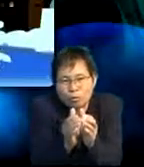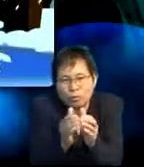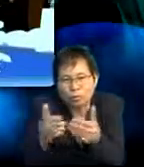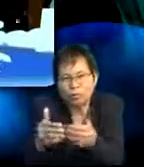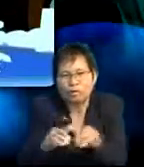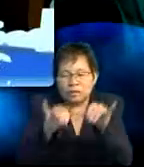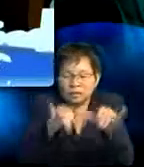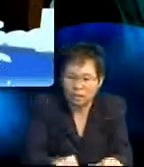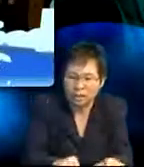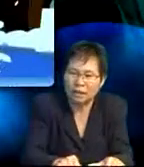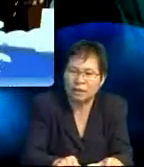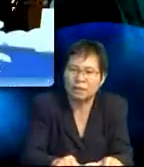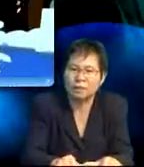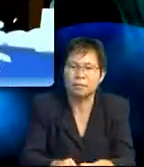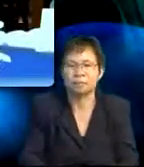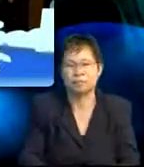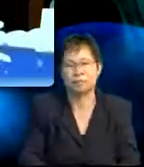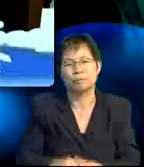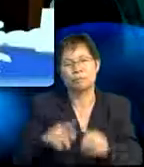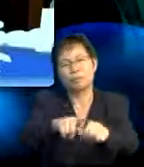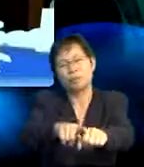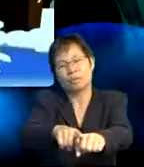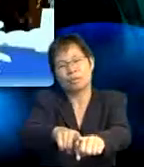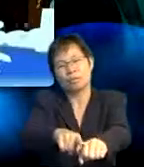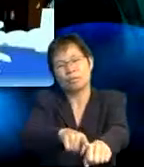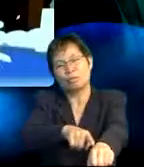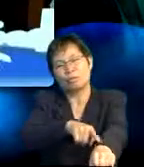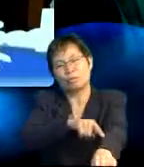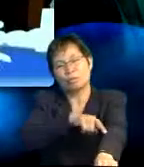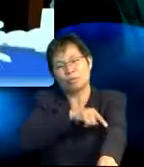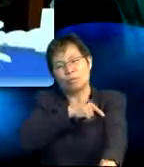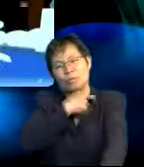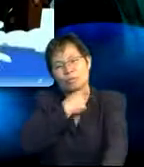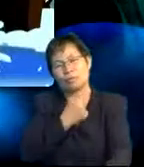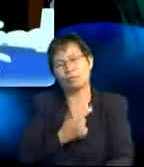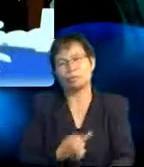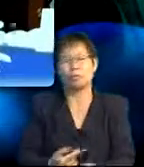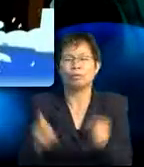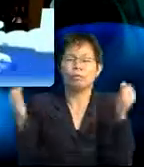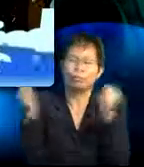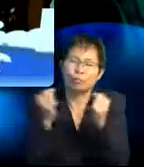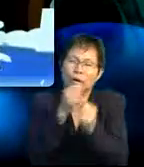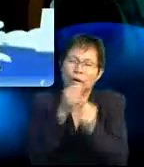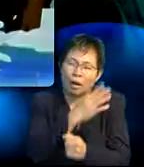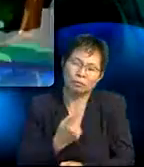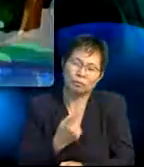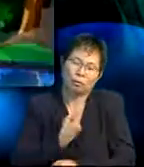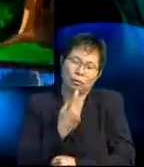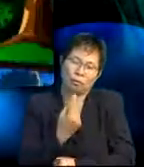and decided to stay there. It was a long, cold winter, and he was